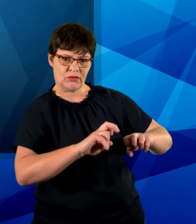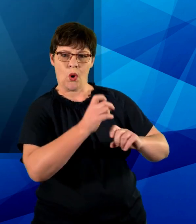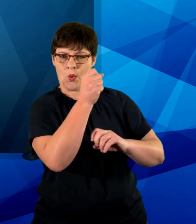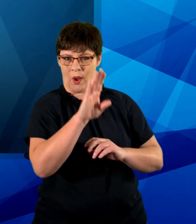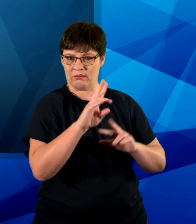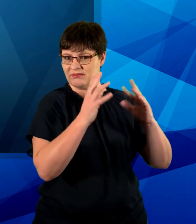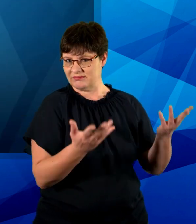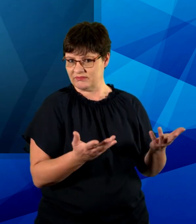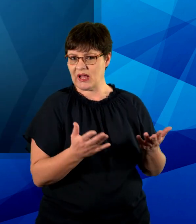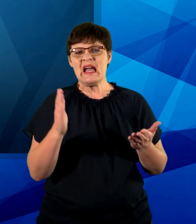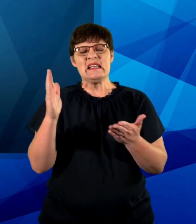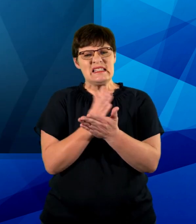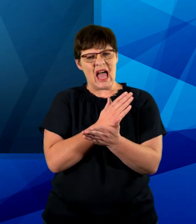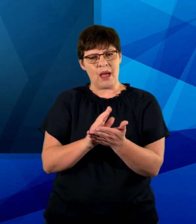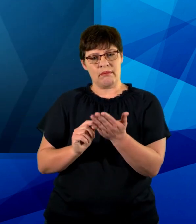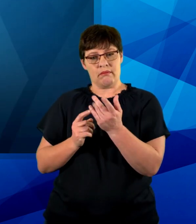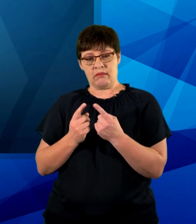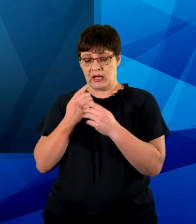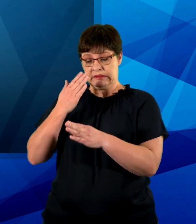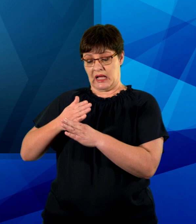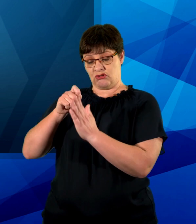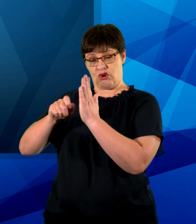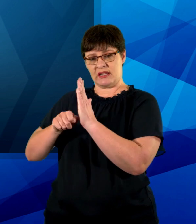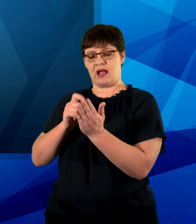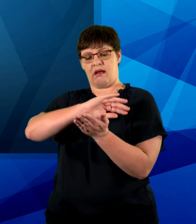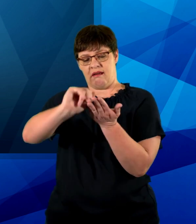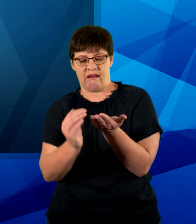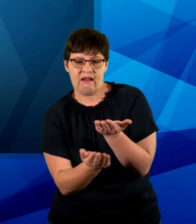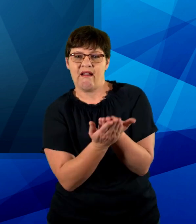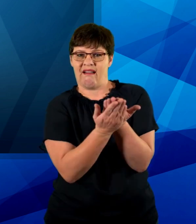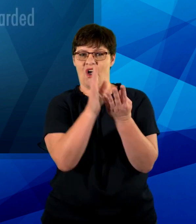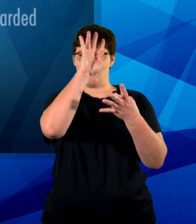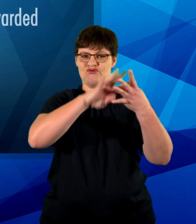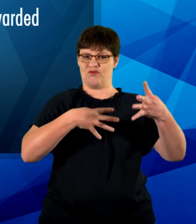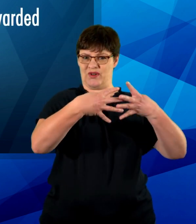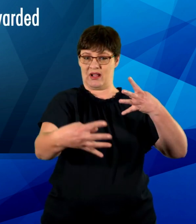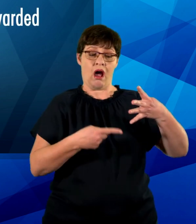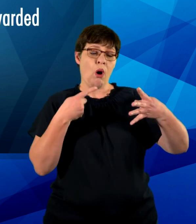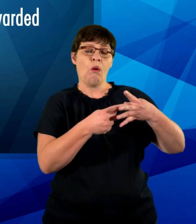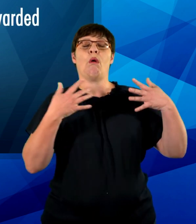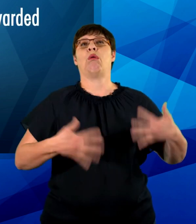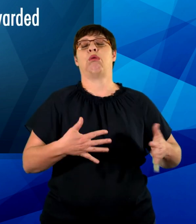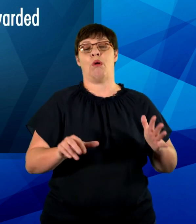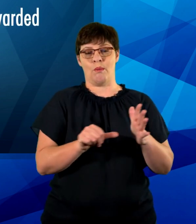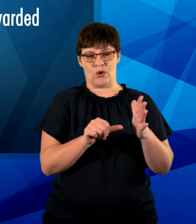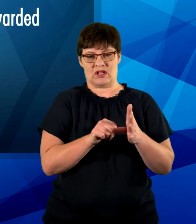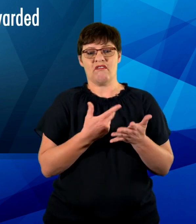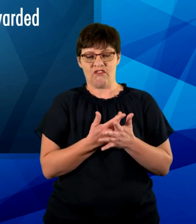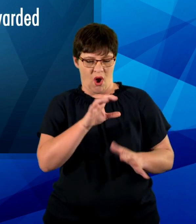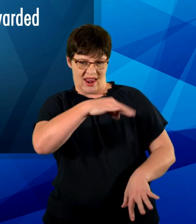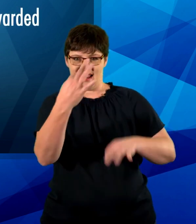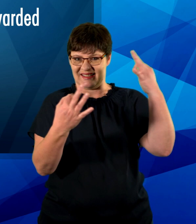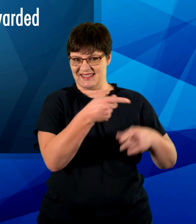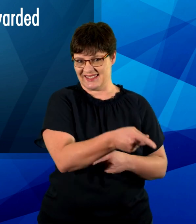tasks will be accompanied by a marking scheme or rubric. Such a rubric is a valuable tool for task analysis, as it gives